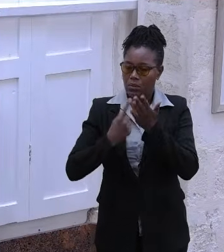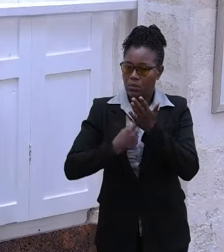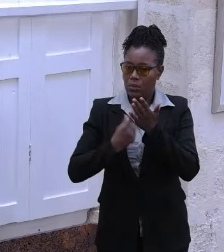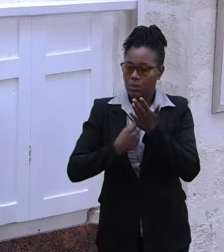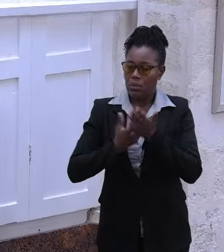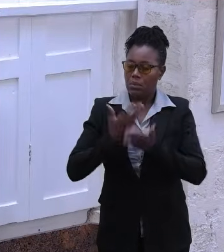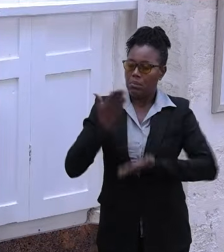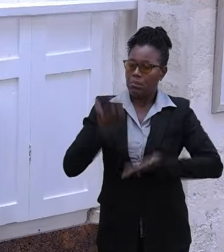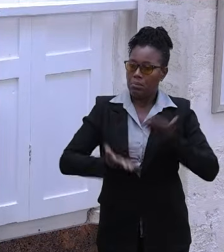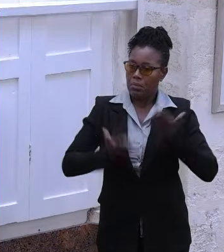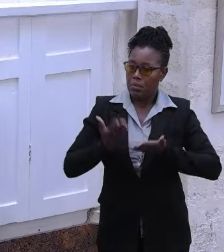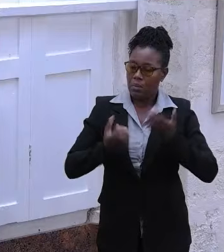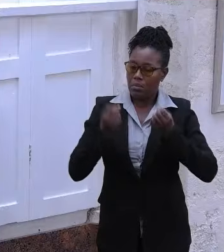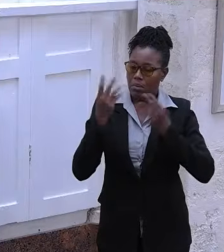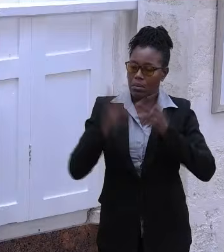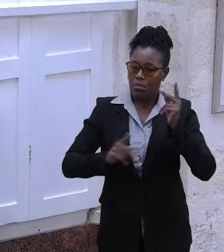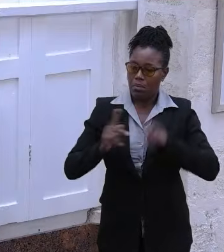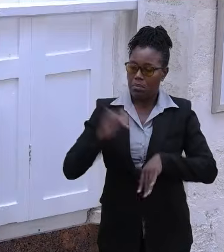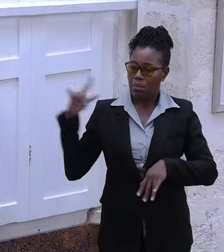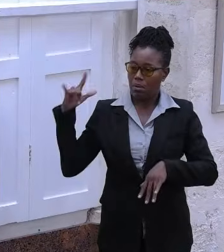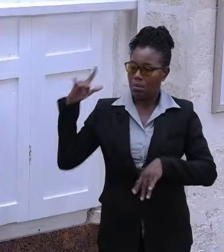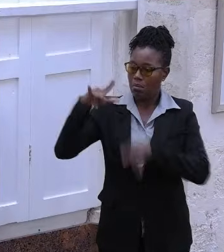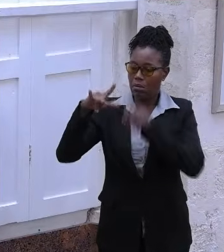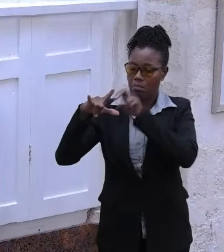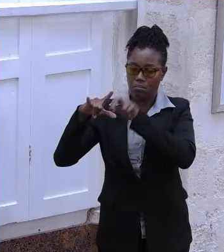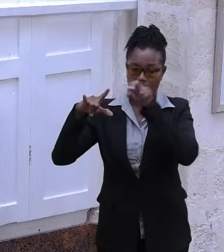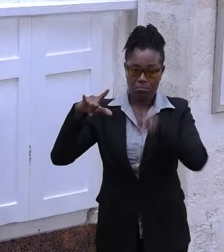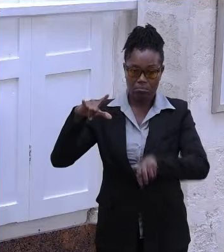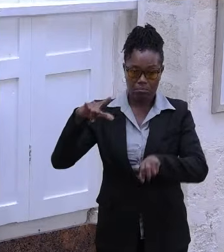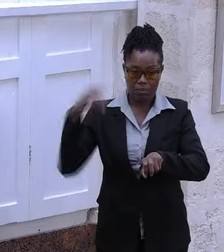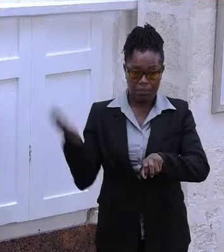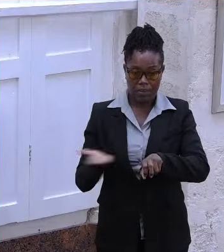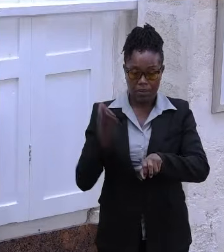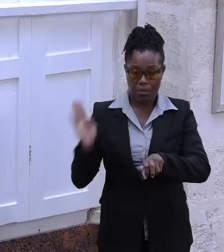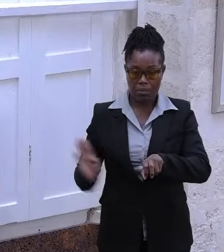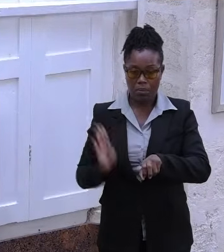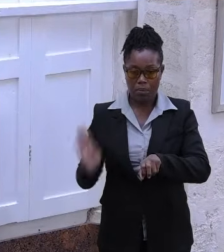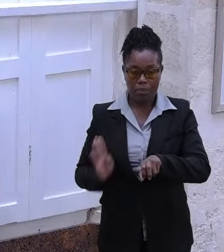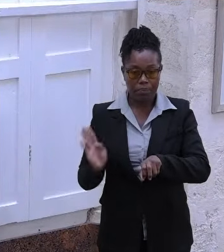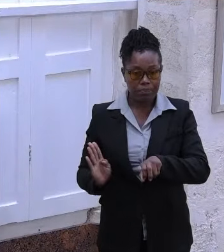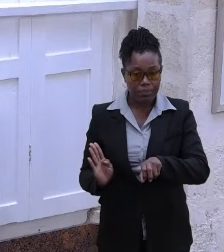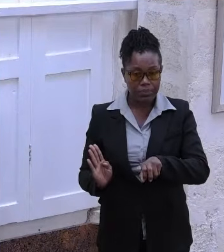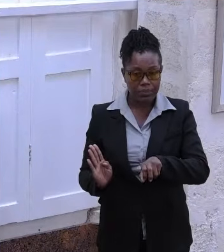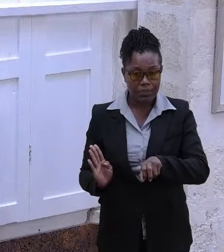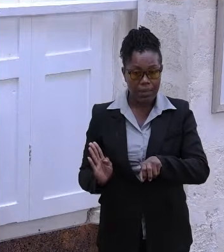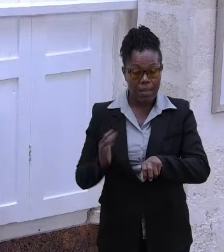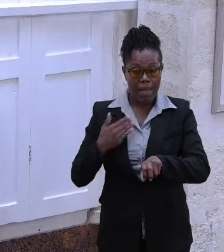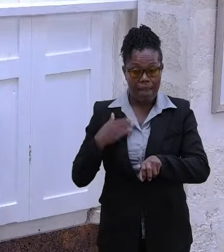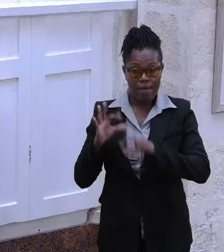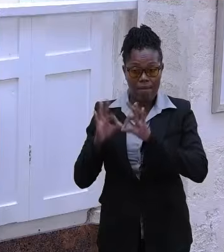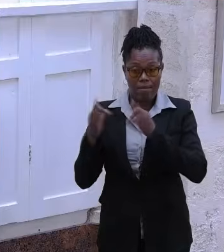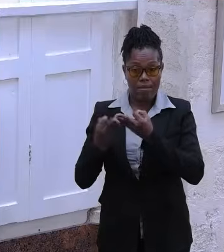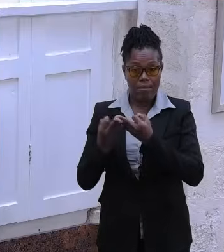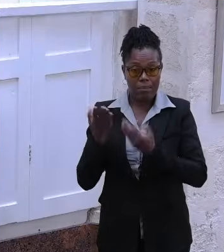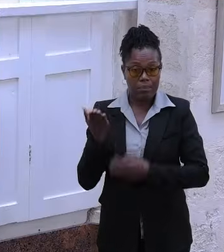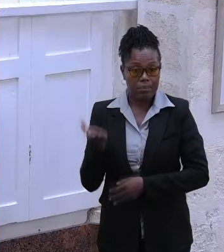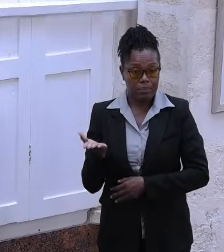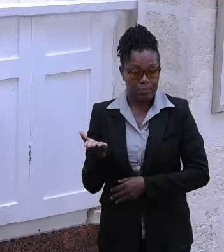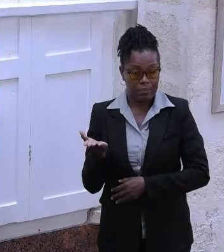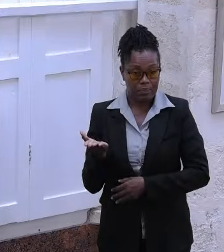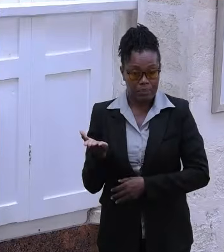There are many people who step off airplanes in this country with fat wallets and deep